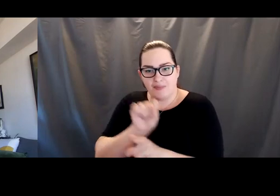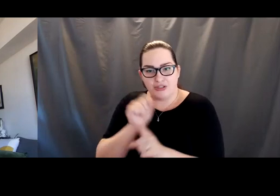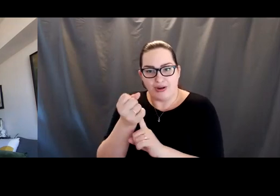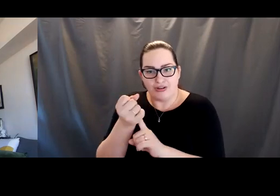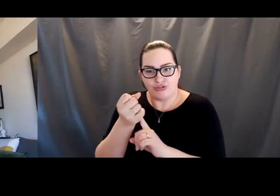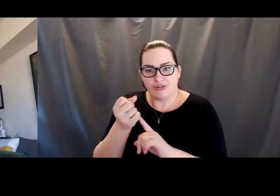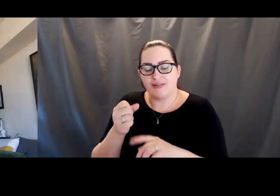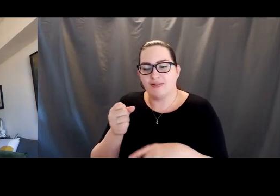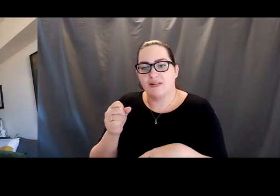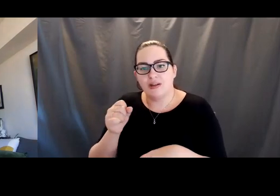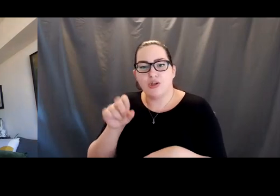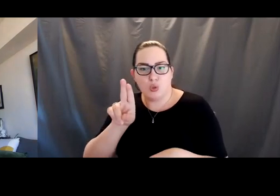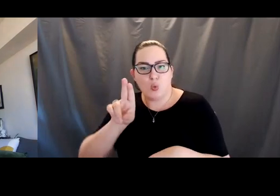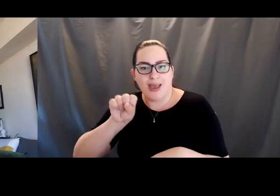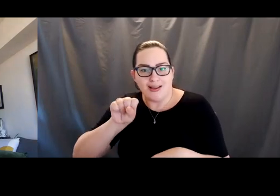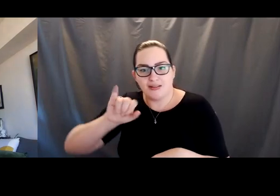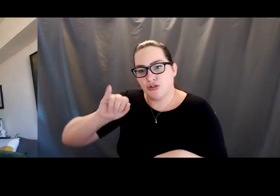plan. So